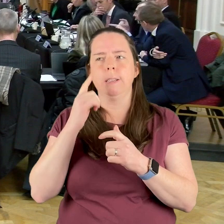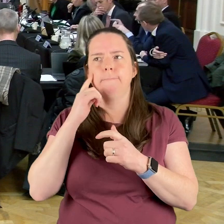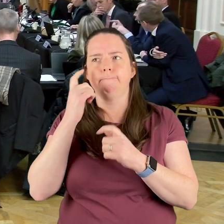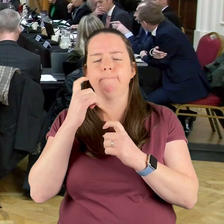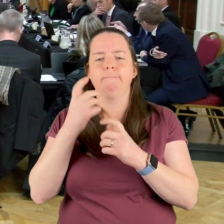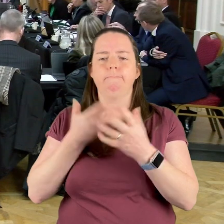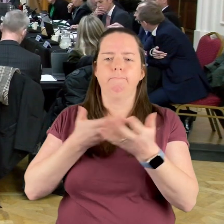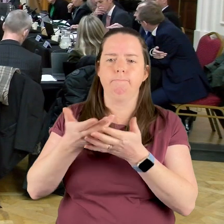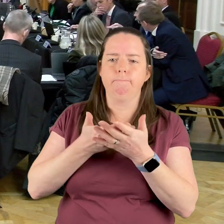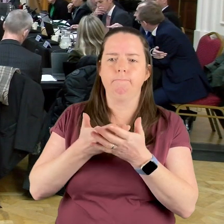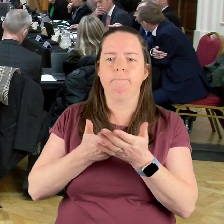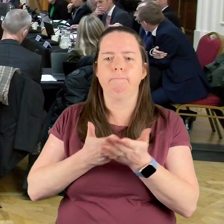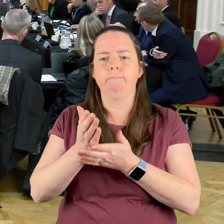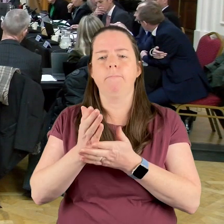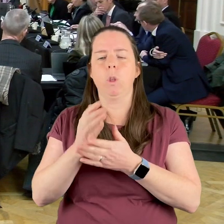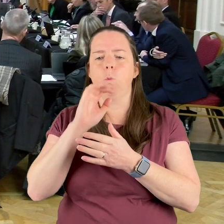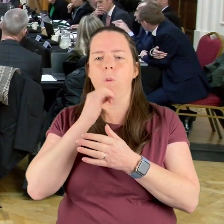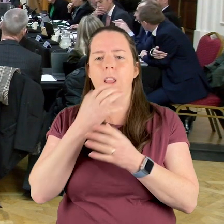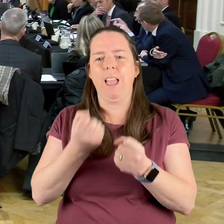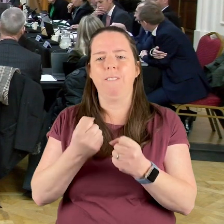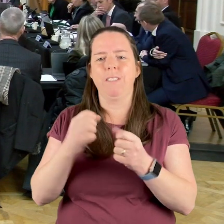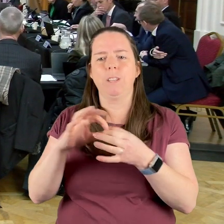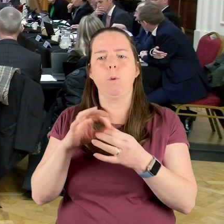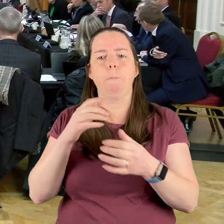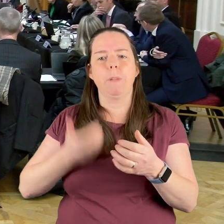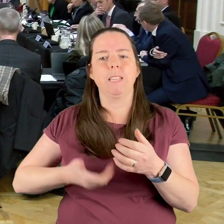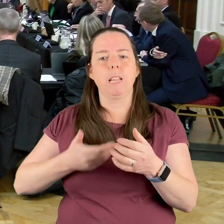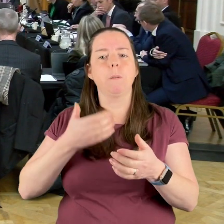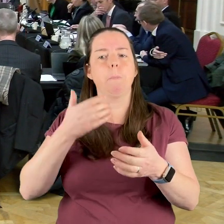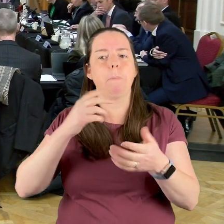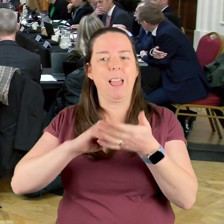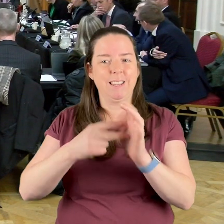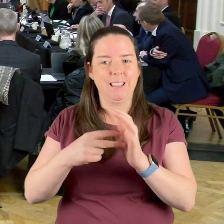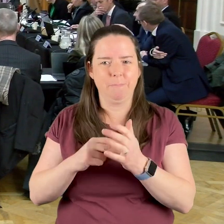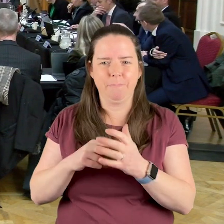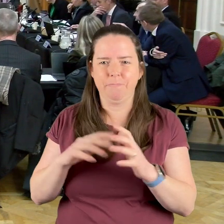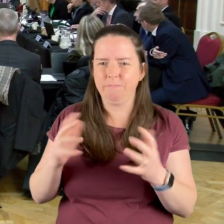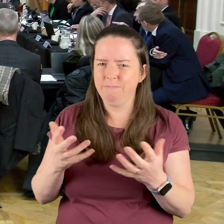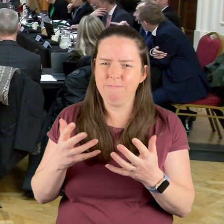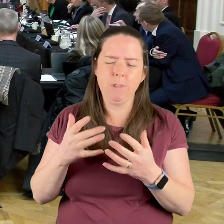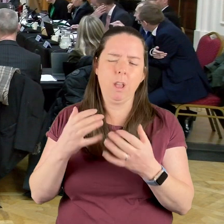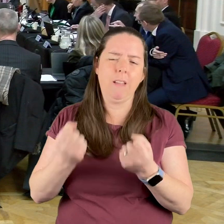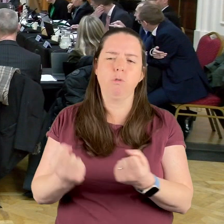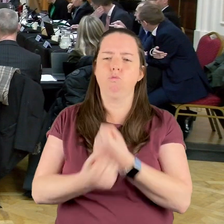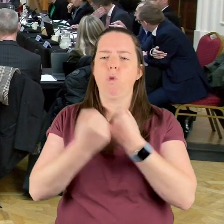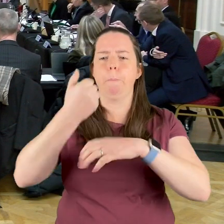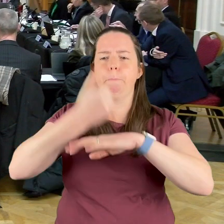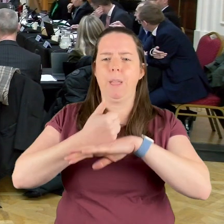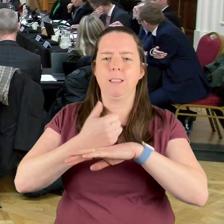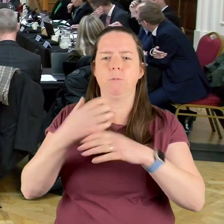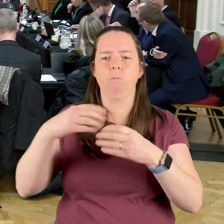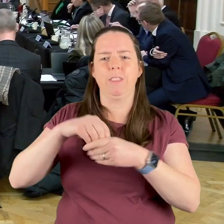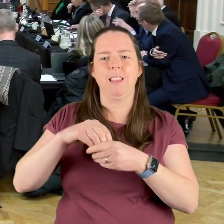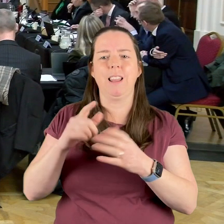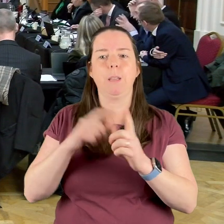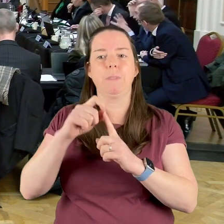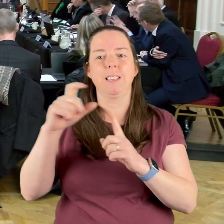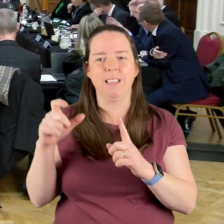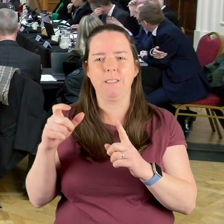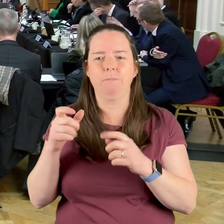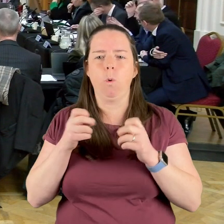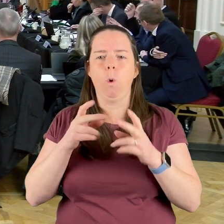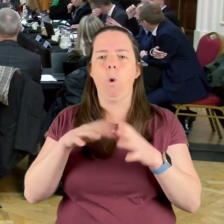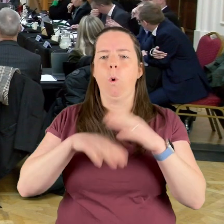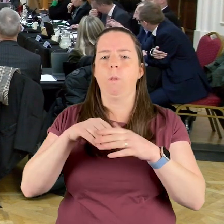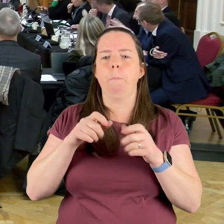I think it's worth just carrying that thought into the conversation we're about to have about business planning, because what's really important is that while we've got this really